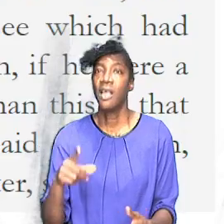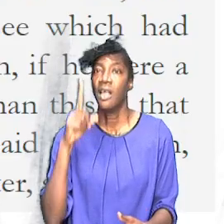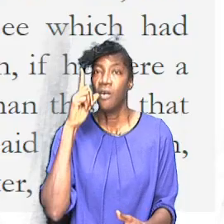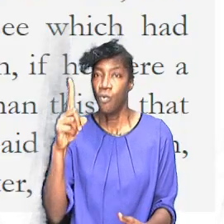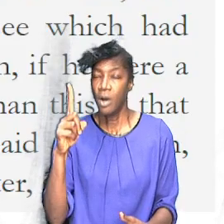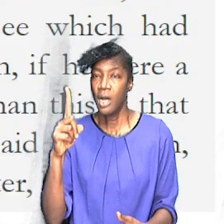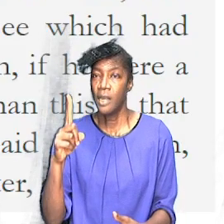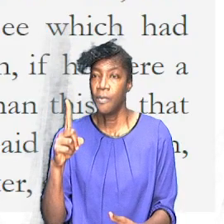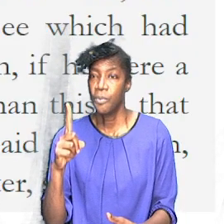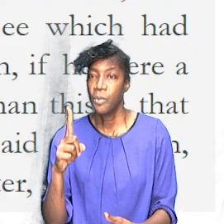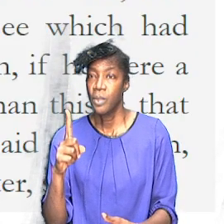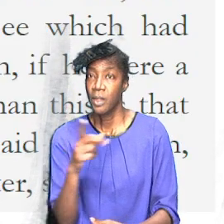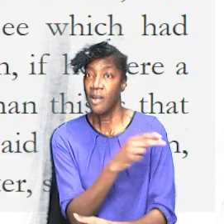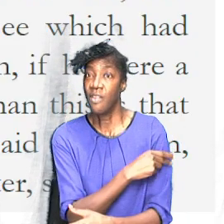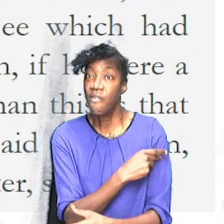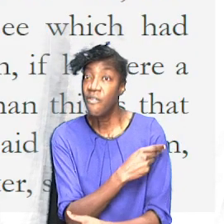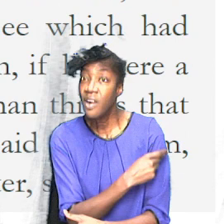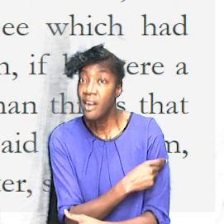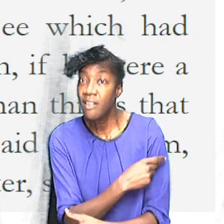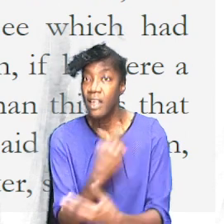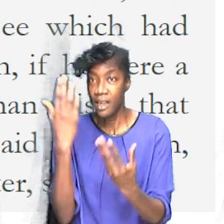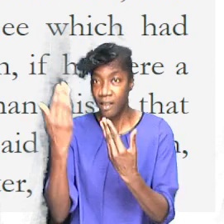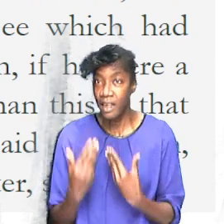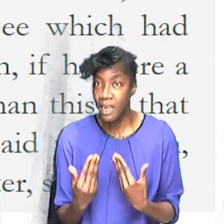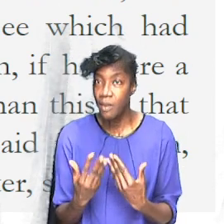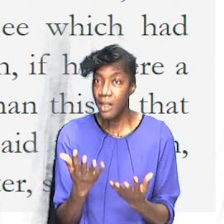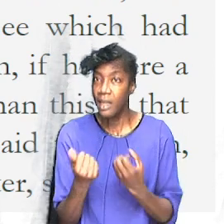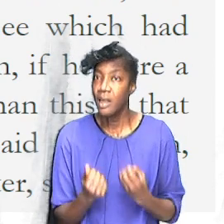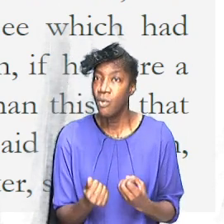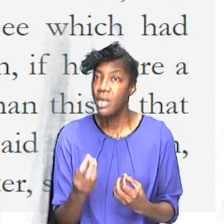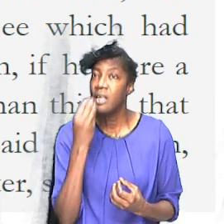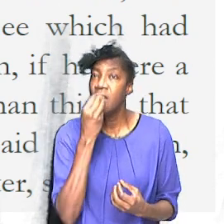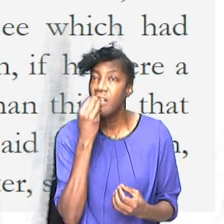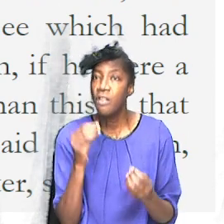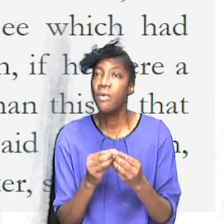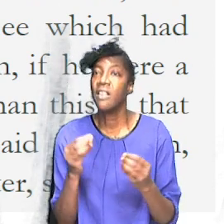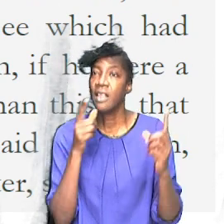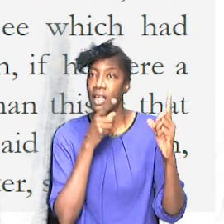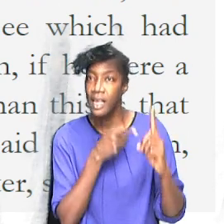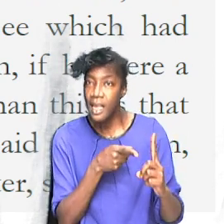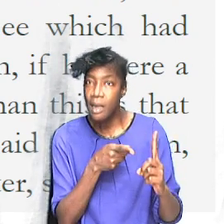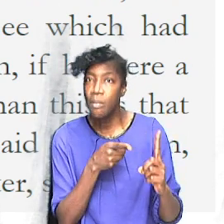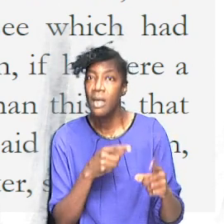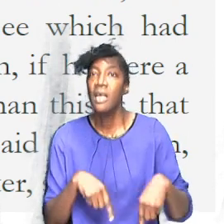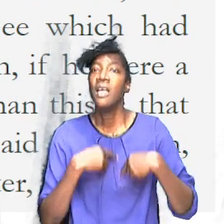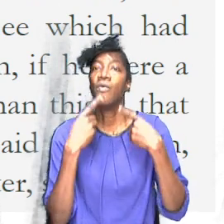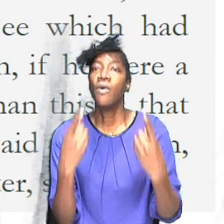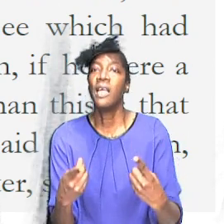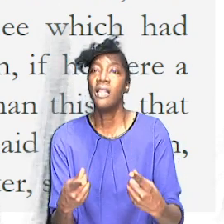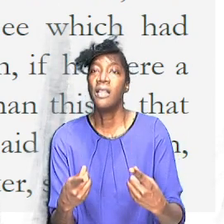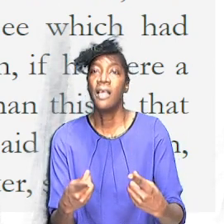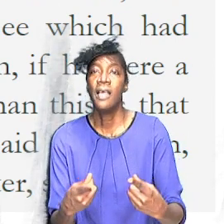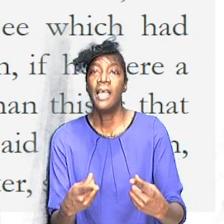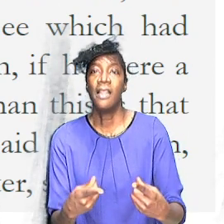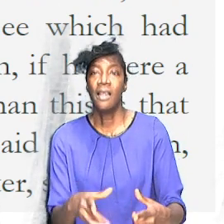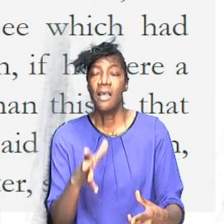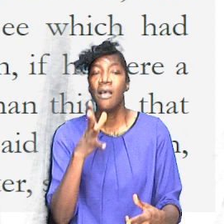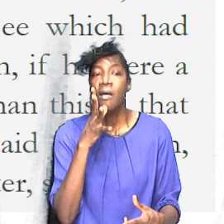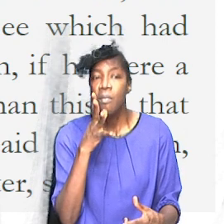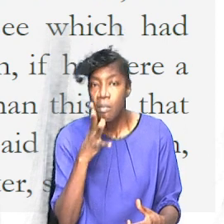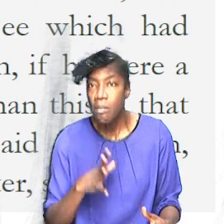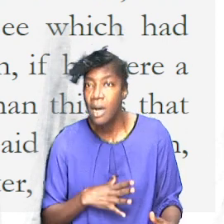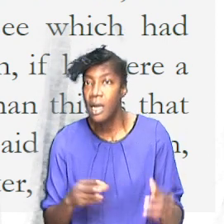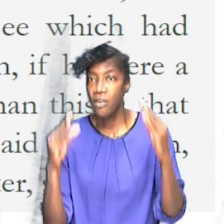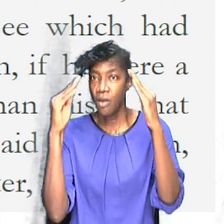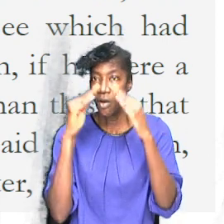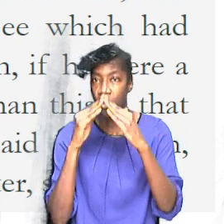of the Pharisees desired him that he would eat with him. And he went into the Pharisee's house